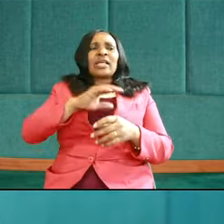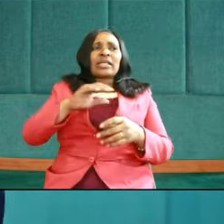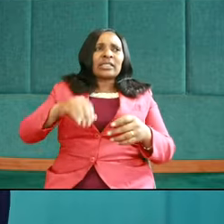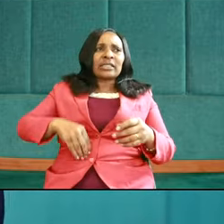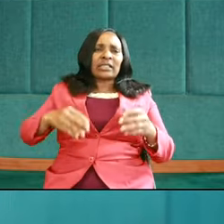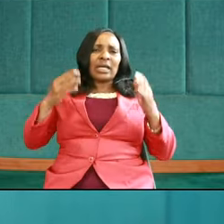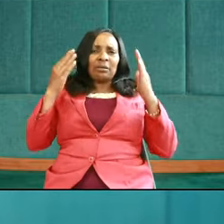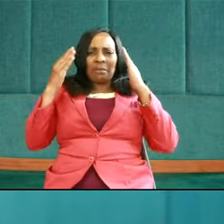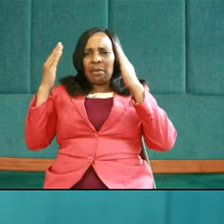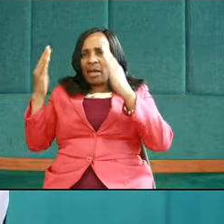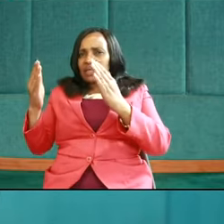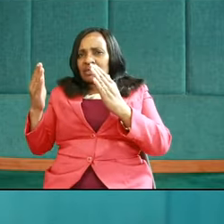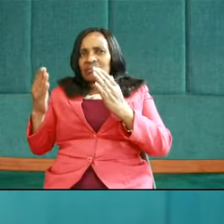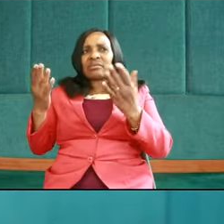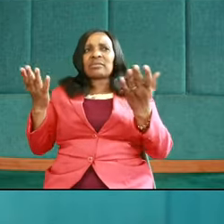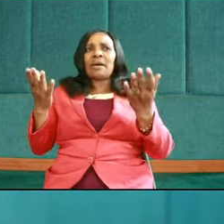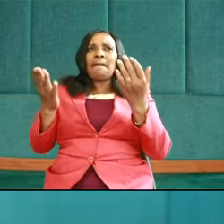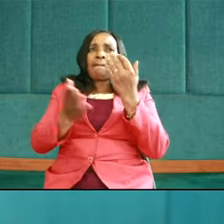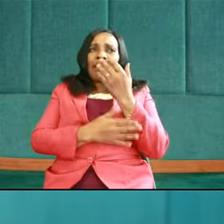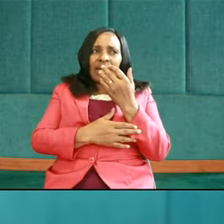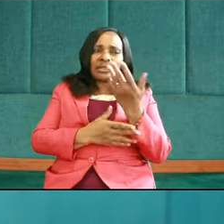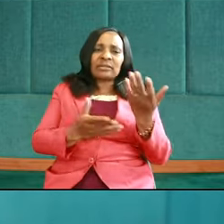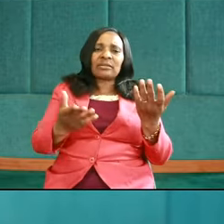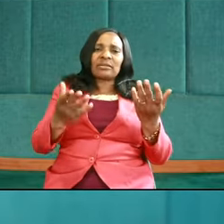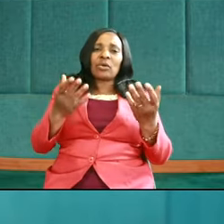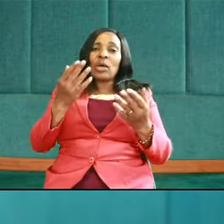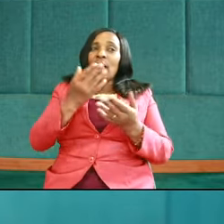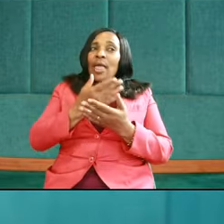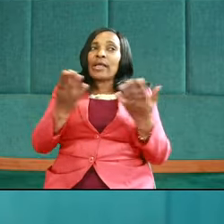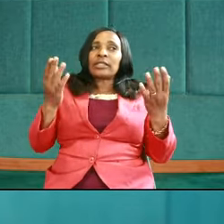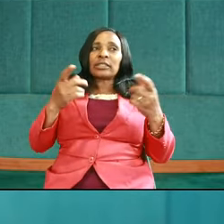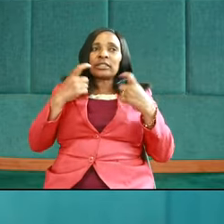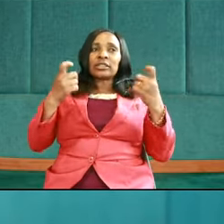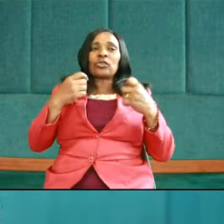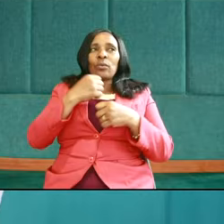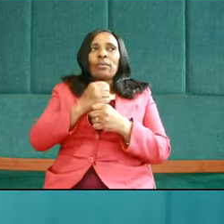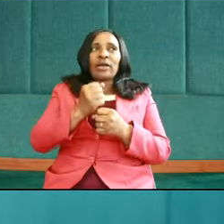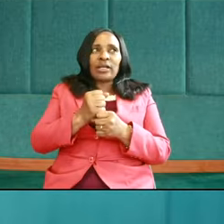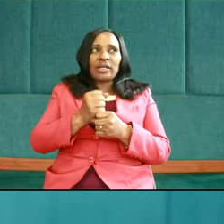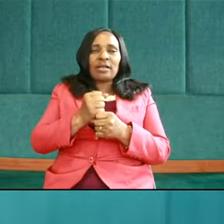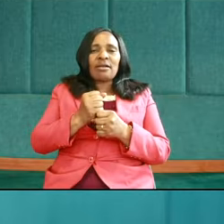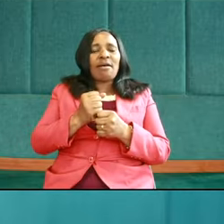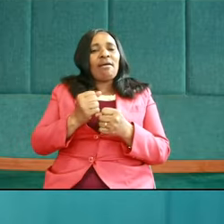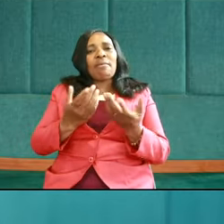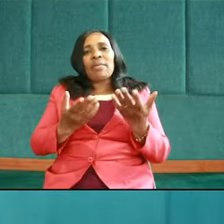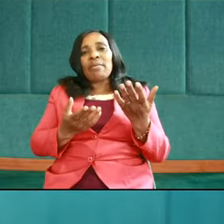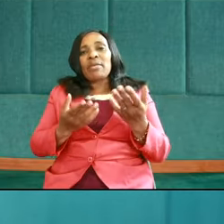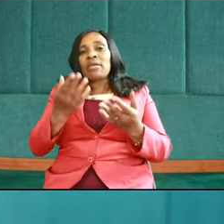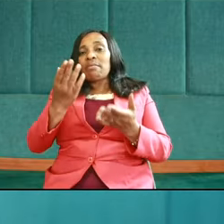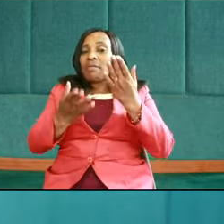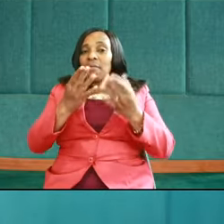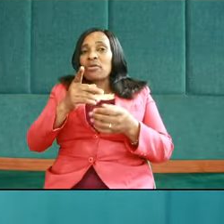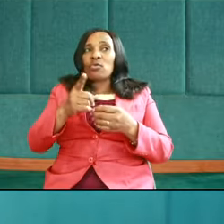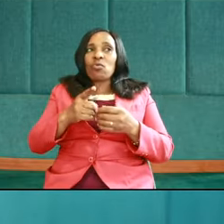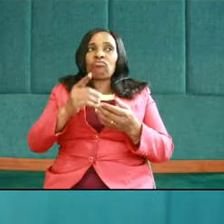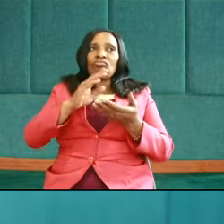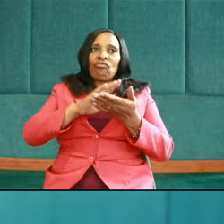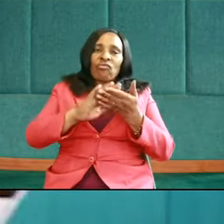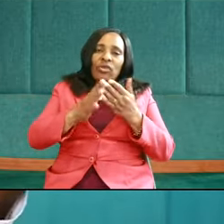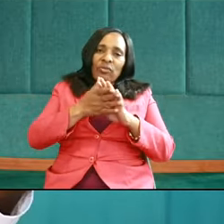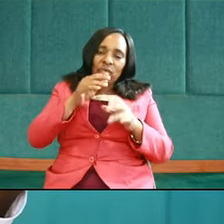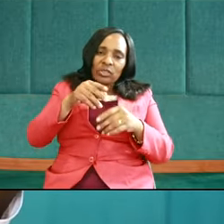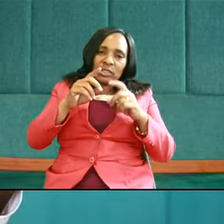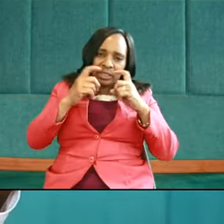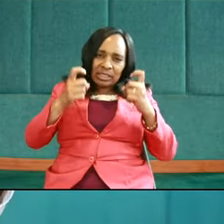mindset, there is bad consequences for every sin that you commit, unless, of course, you repent. But presently in the